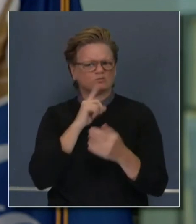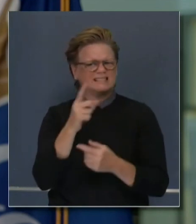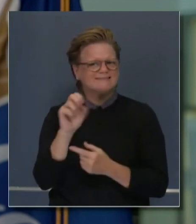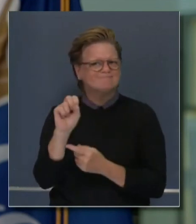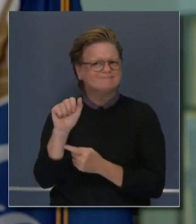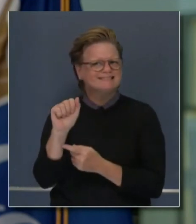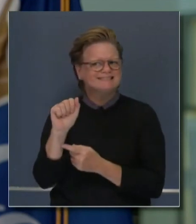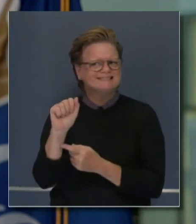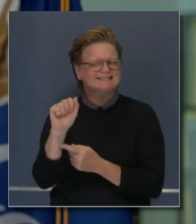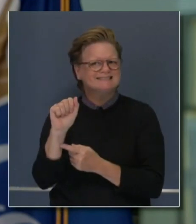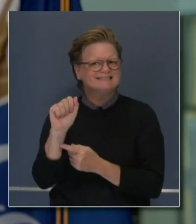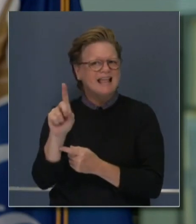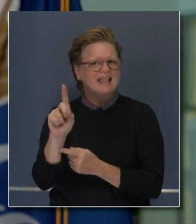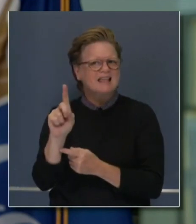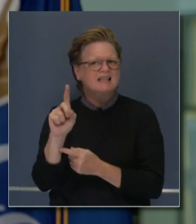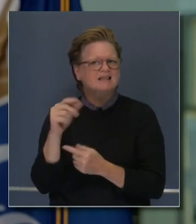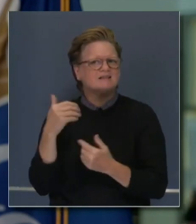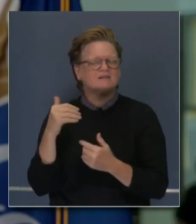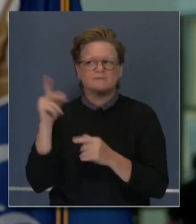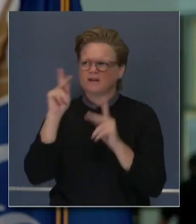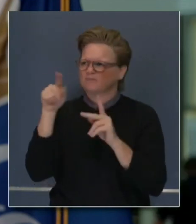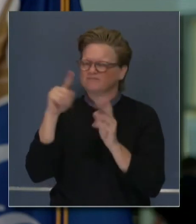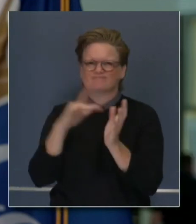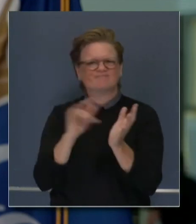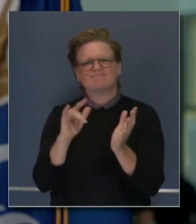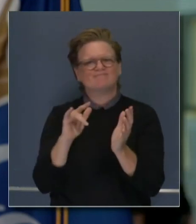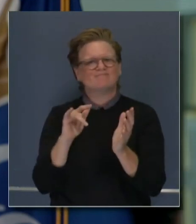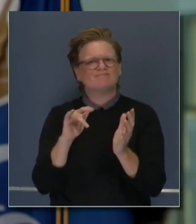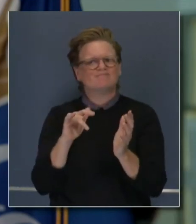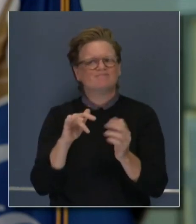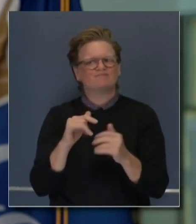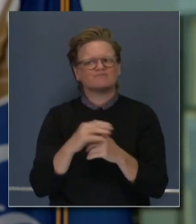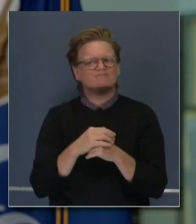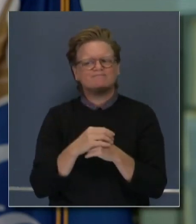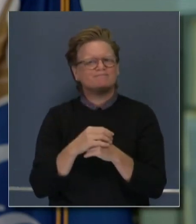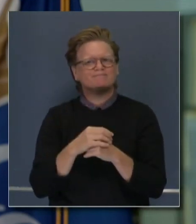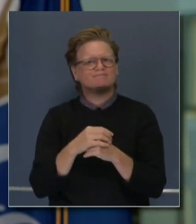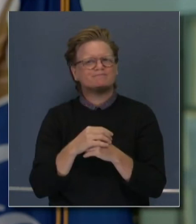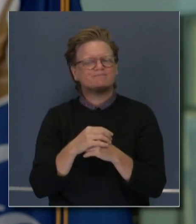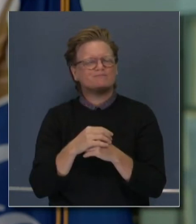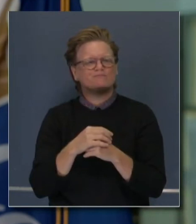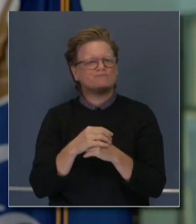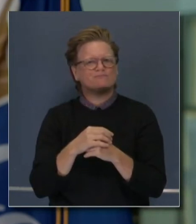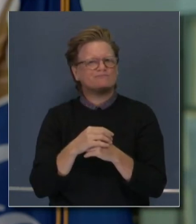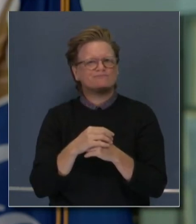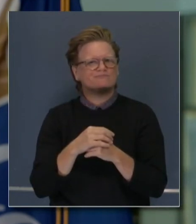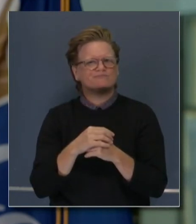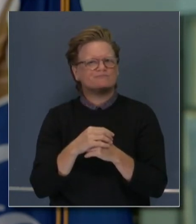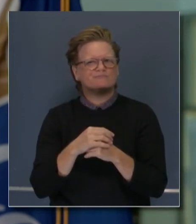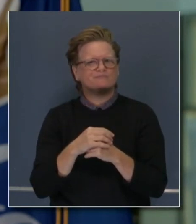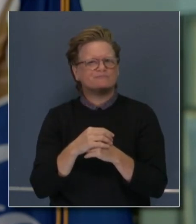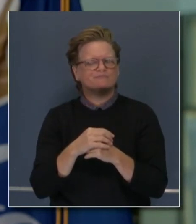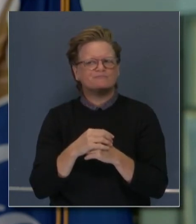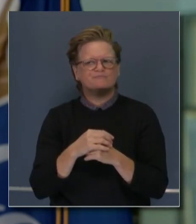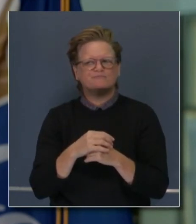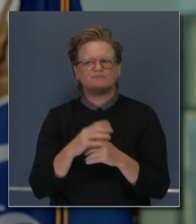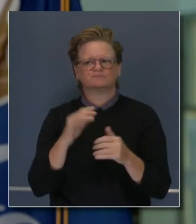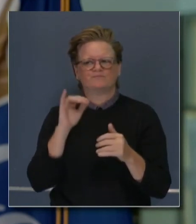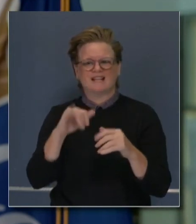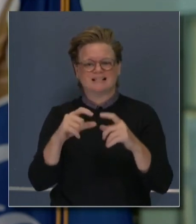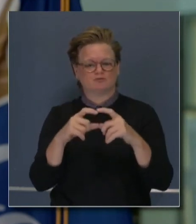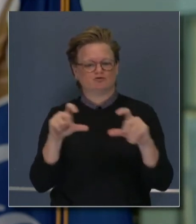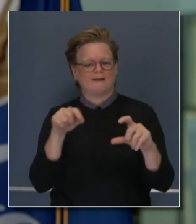of others and take advantage of these situations, and it's certainly the case as it relates to some of these checks. By the way, thank you